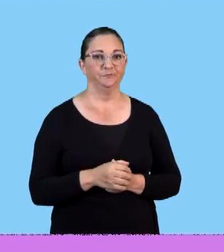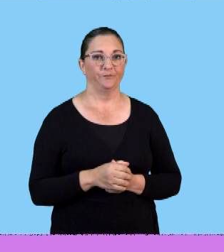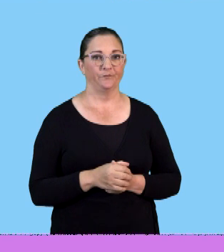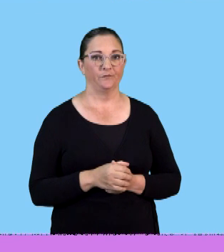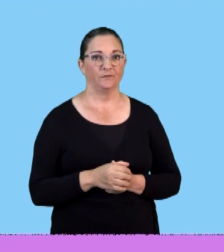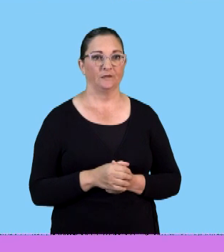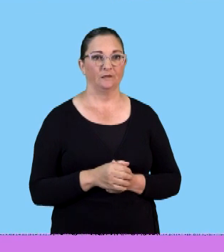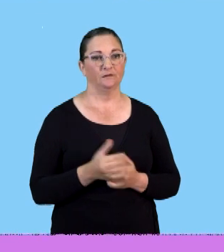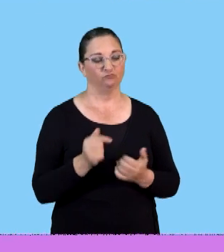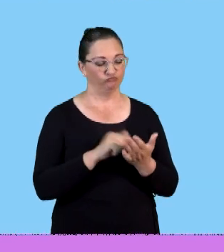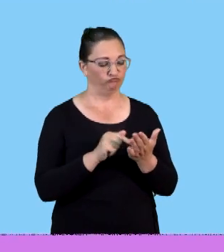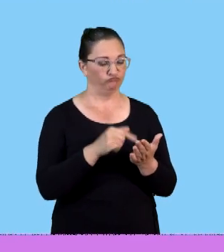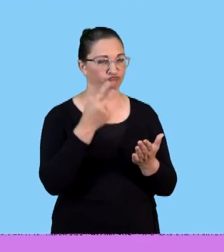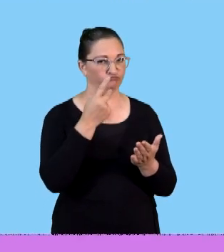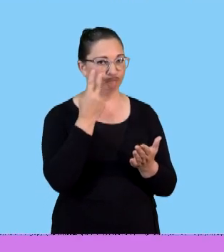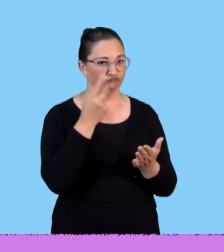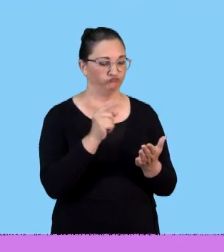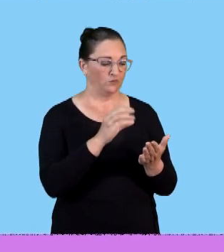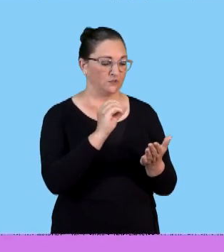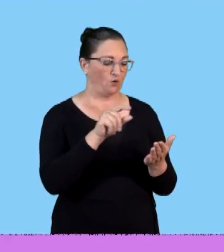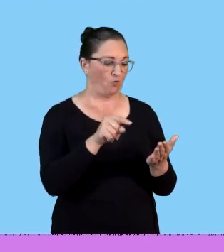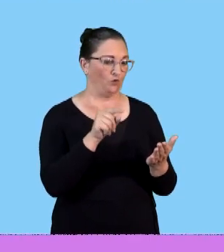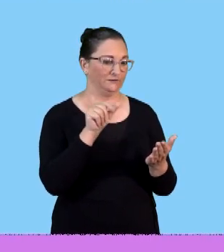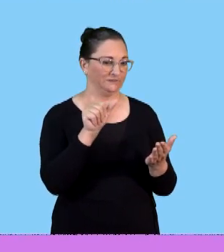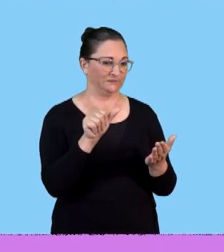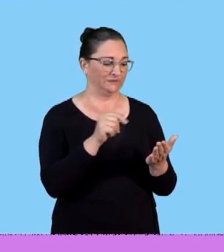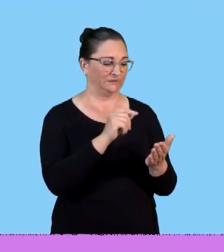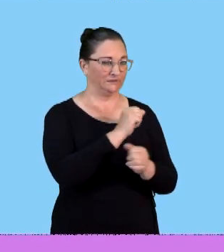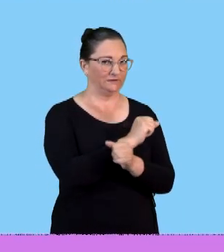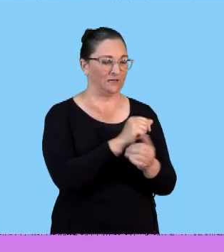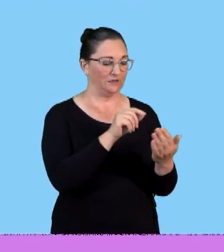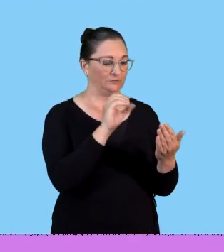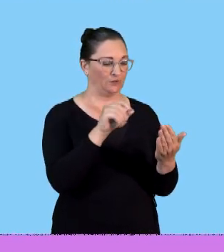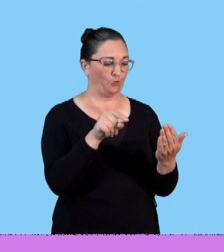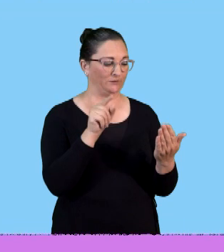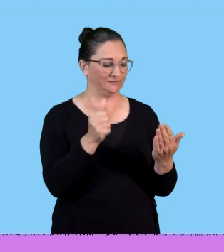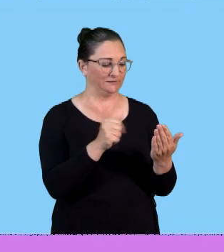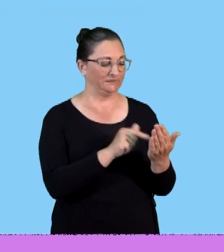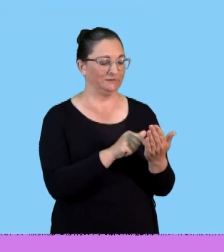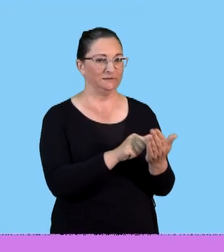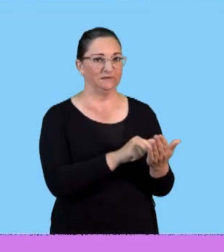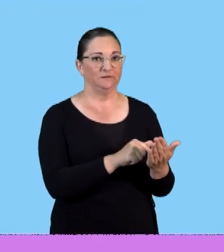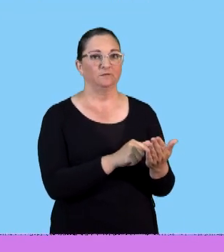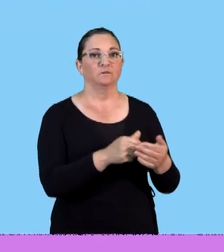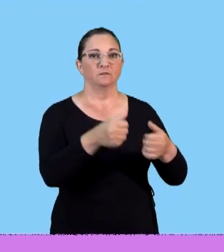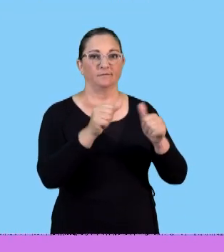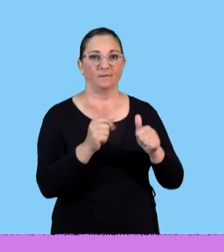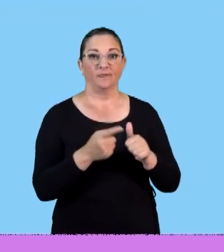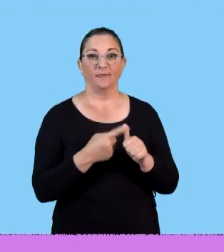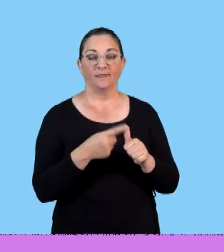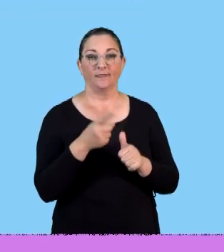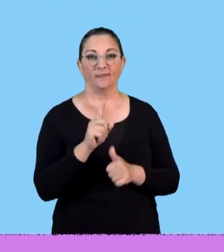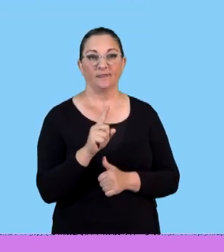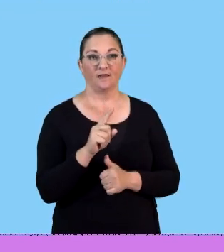meters. Right, let's calculate that. 0.6 times 0.6. This will give